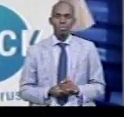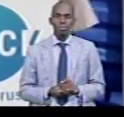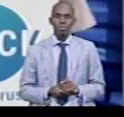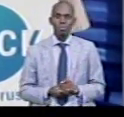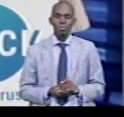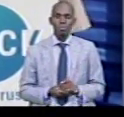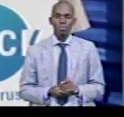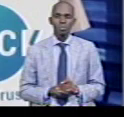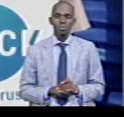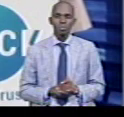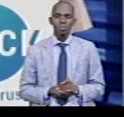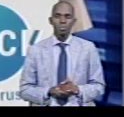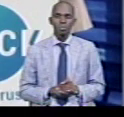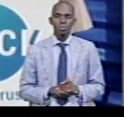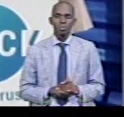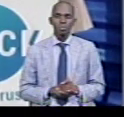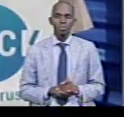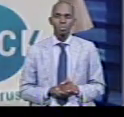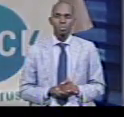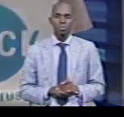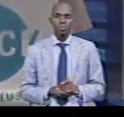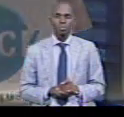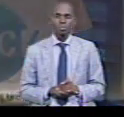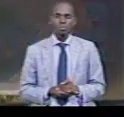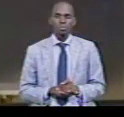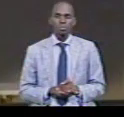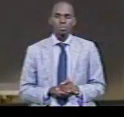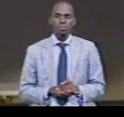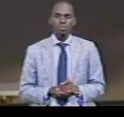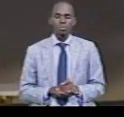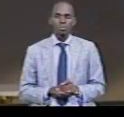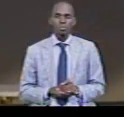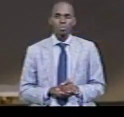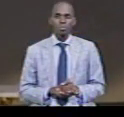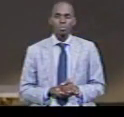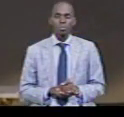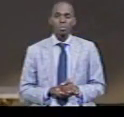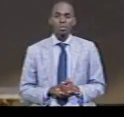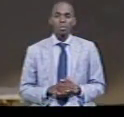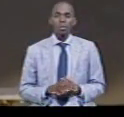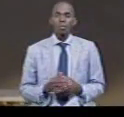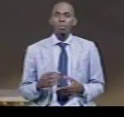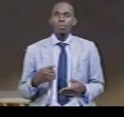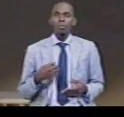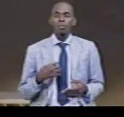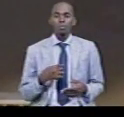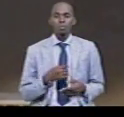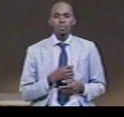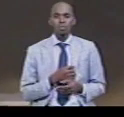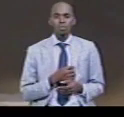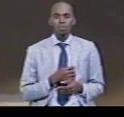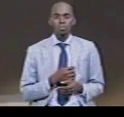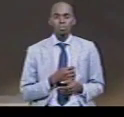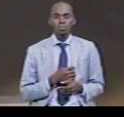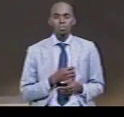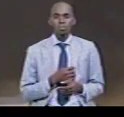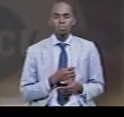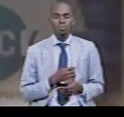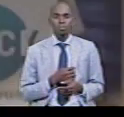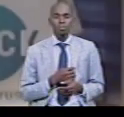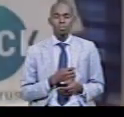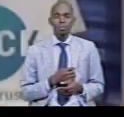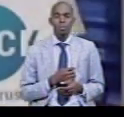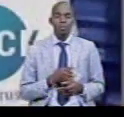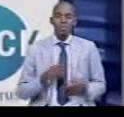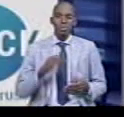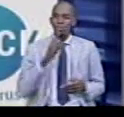We cannot stand here to assure you It will be short of words of